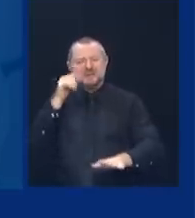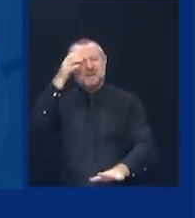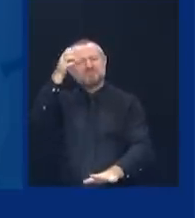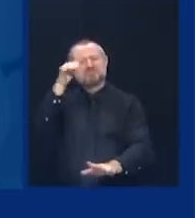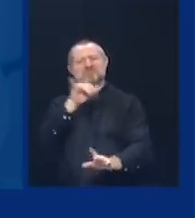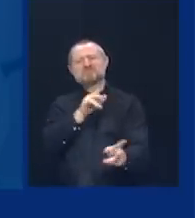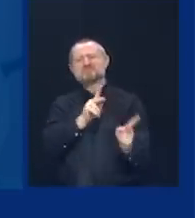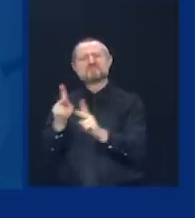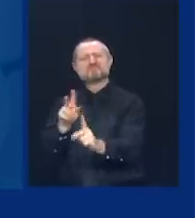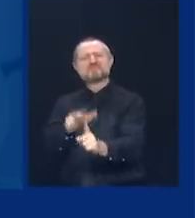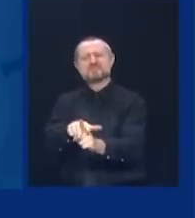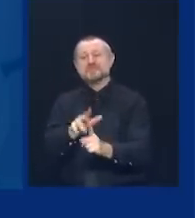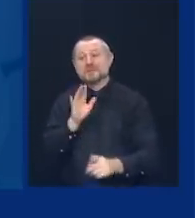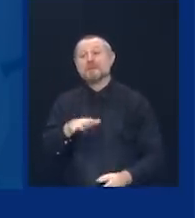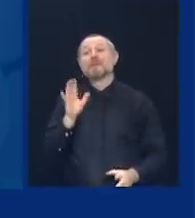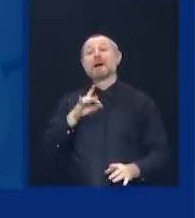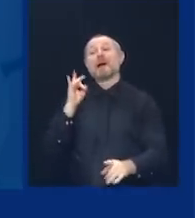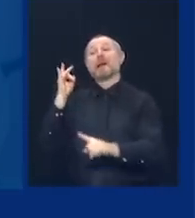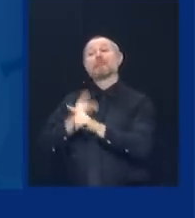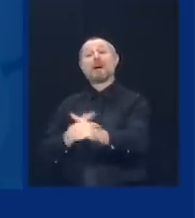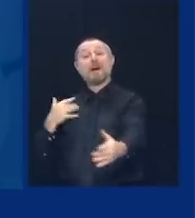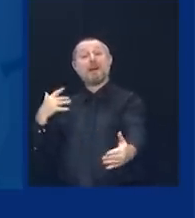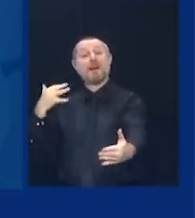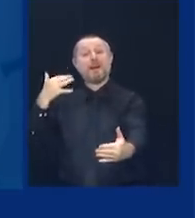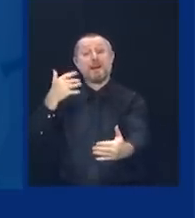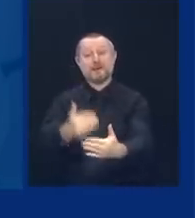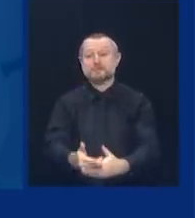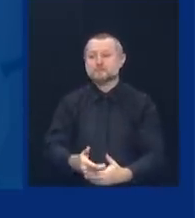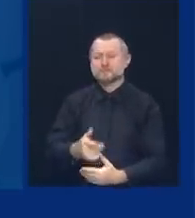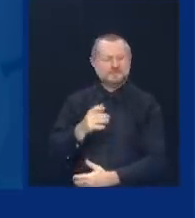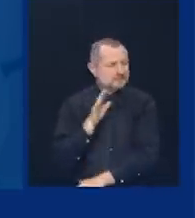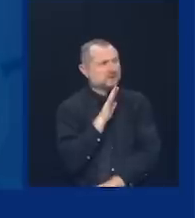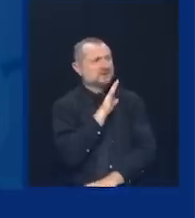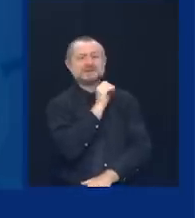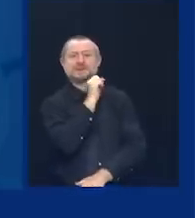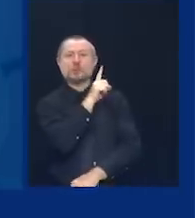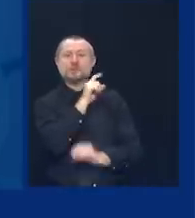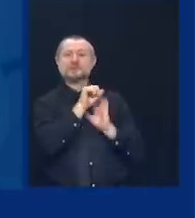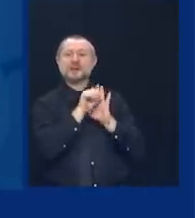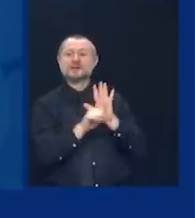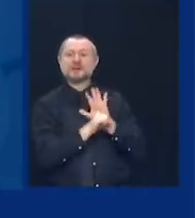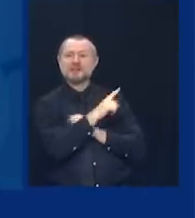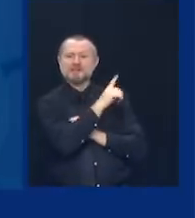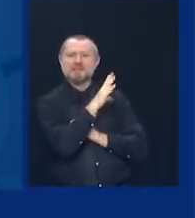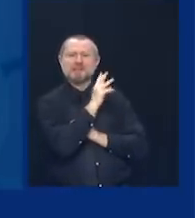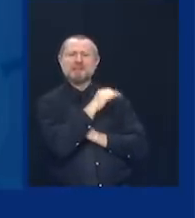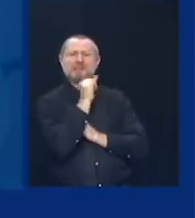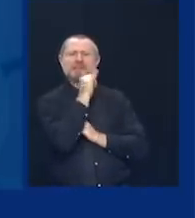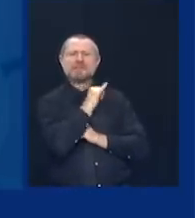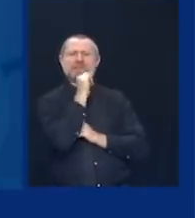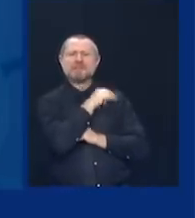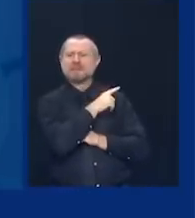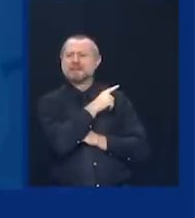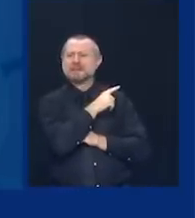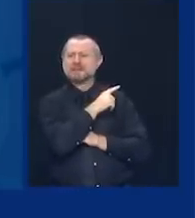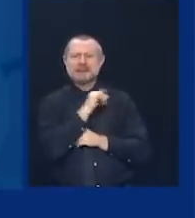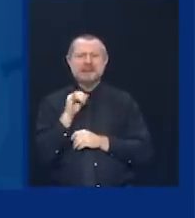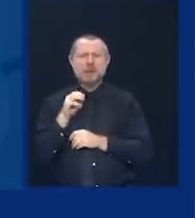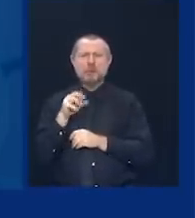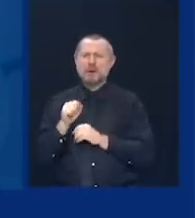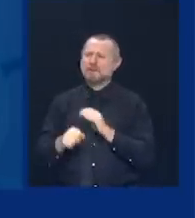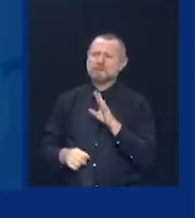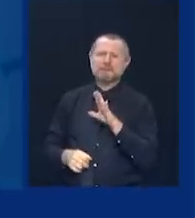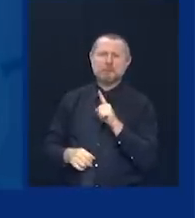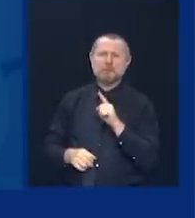8 months later, South Dakota's at 56. Iowa's at 51. That, my friends, is the